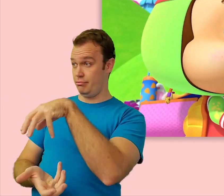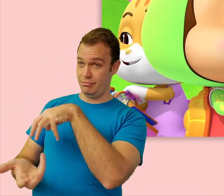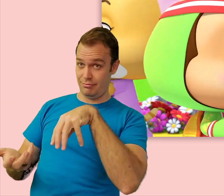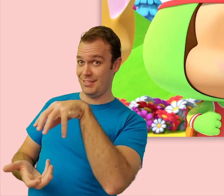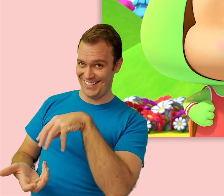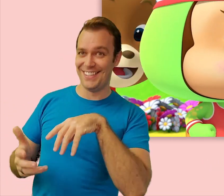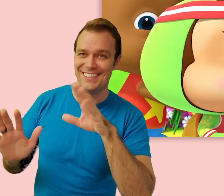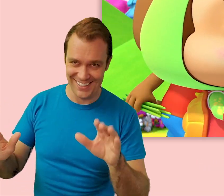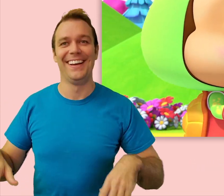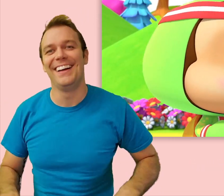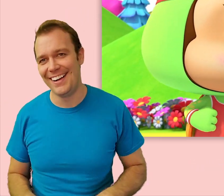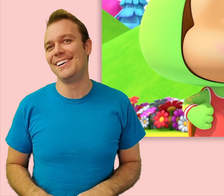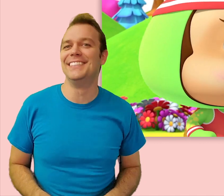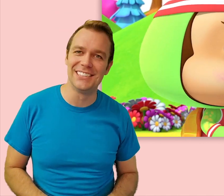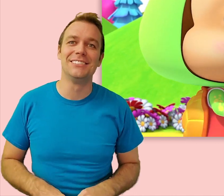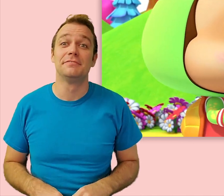confused.